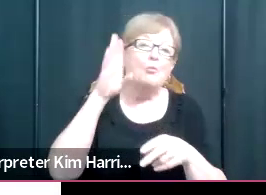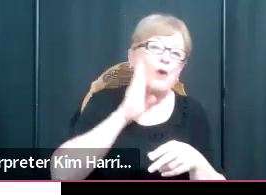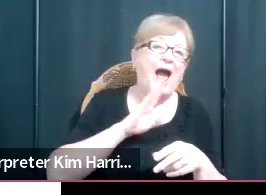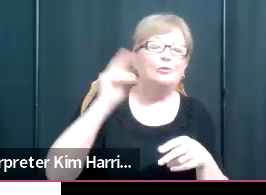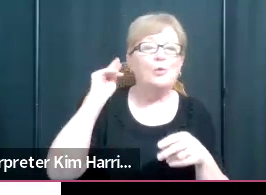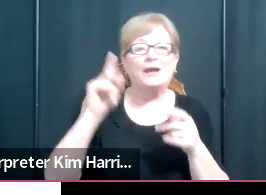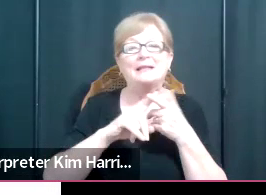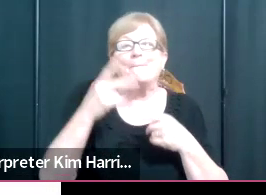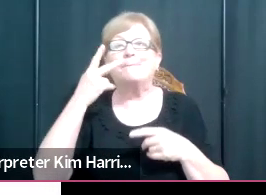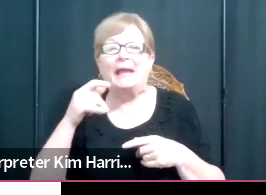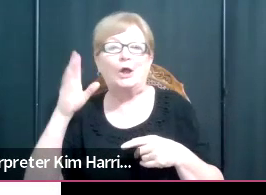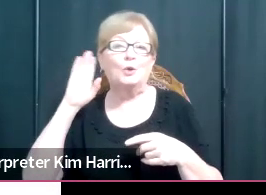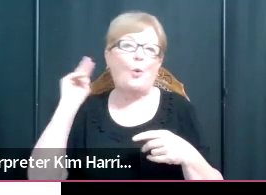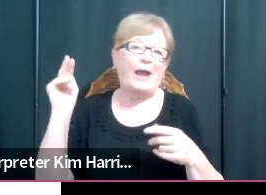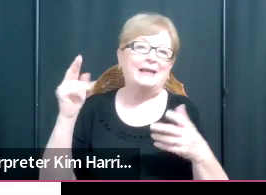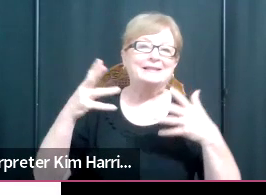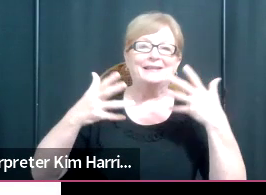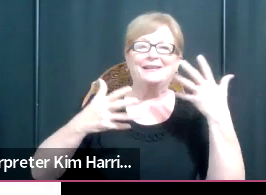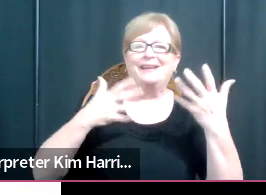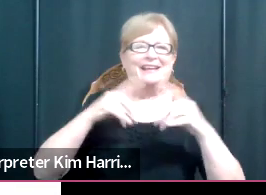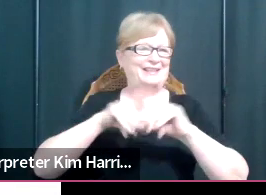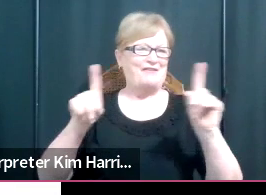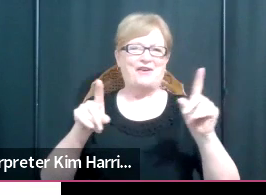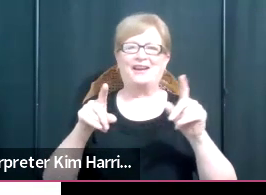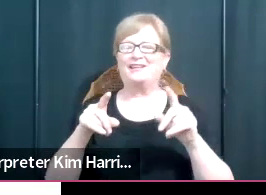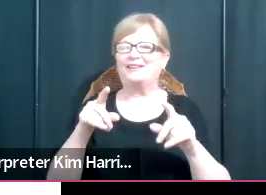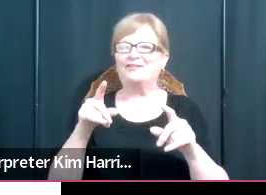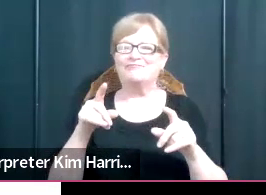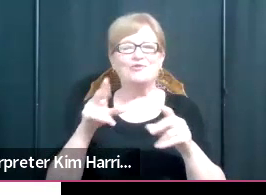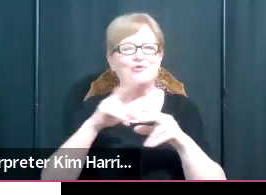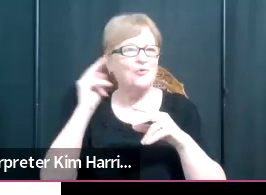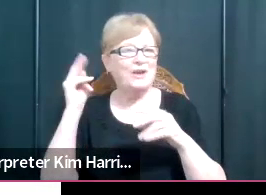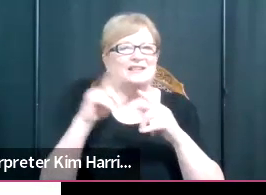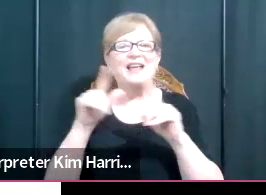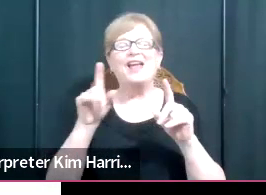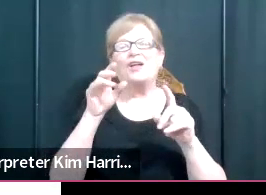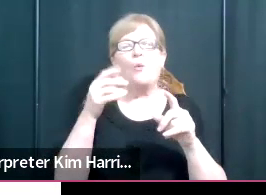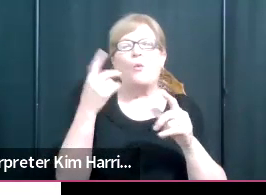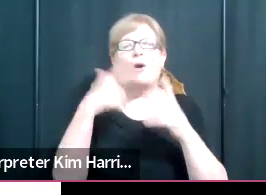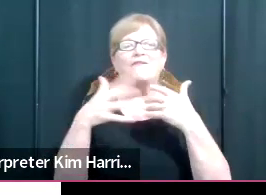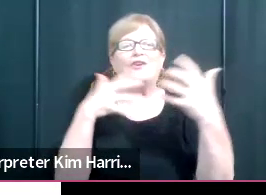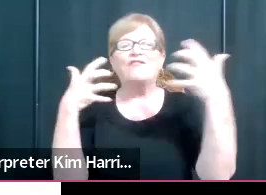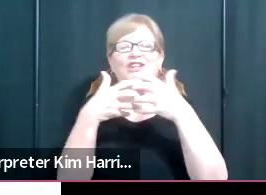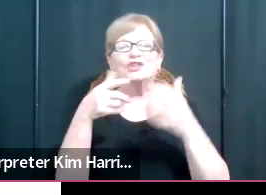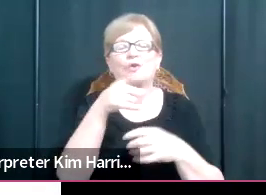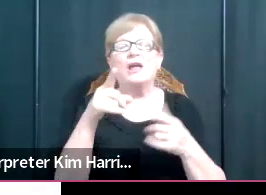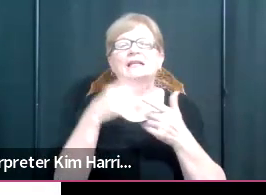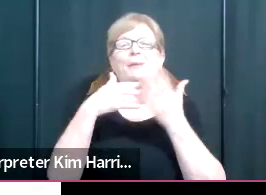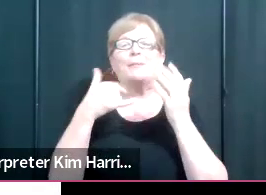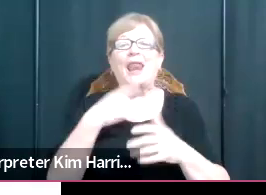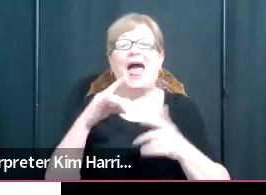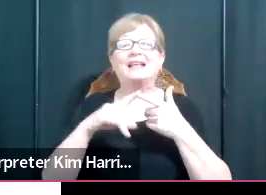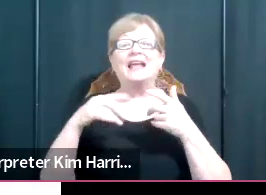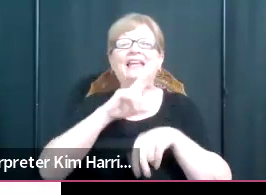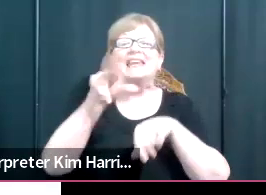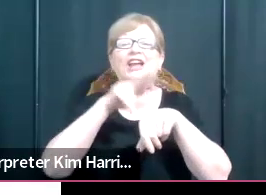green noise. So you just have to find the type of input that's right for you. And some people like rainforest sounds or nature sounds, and some